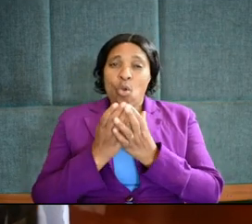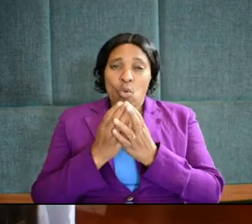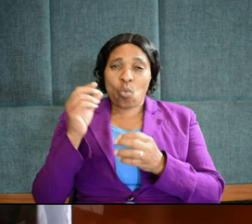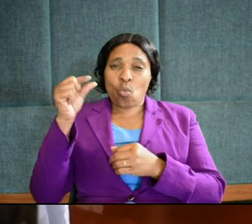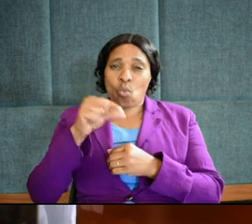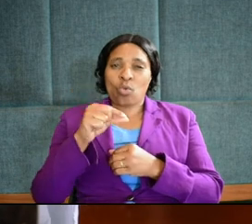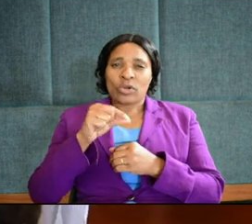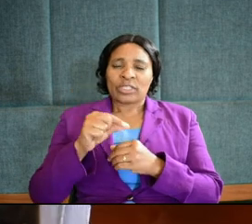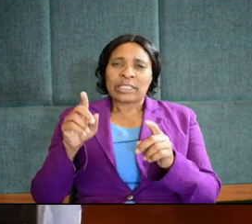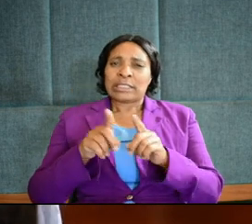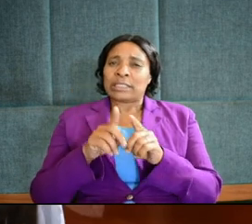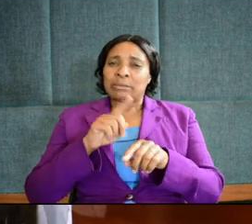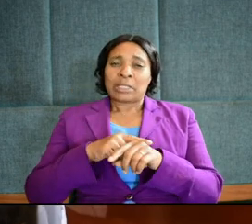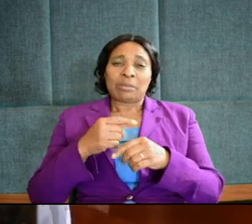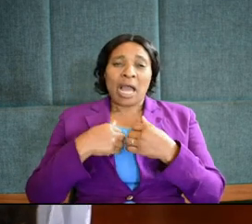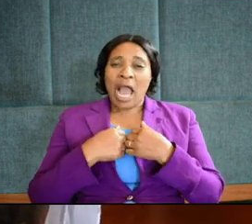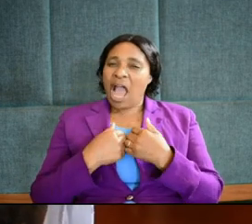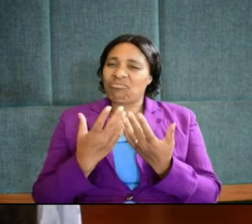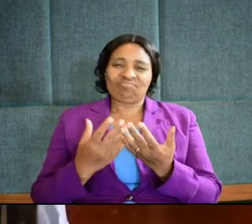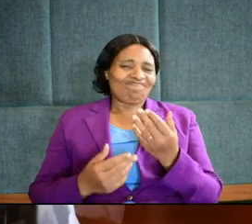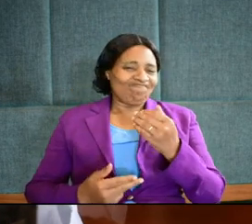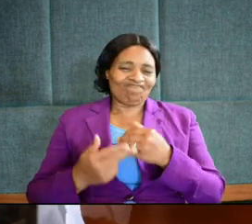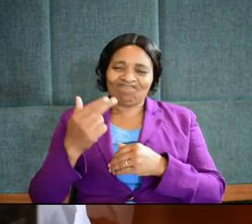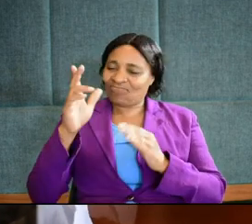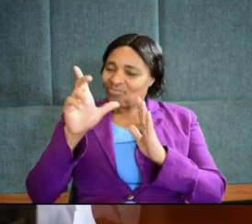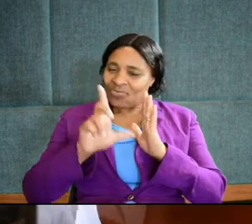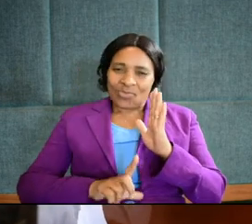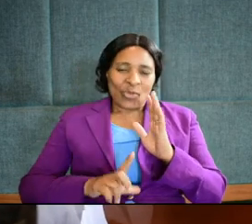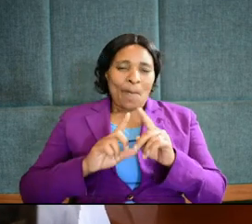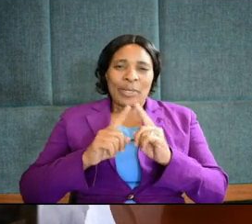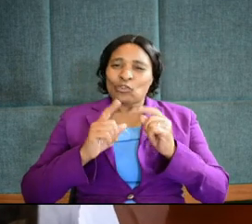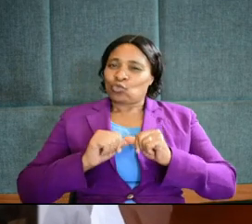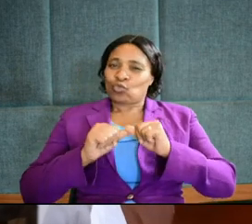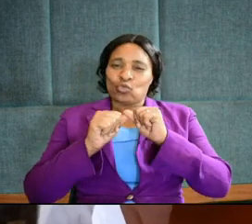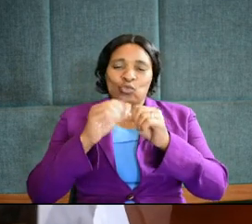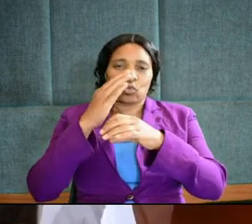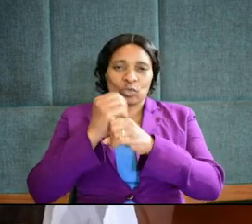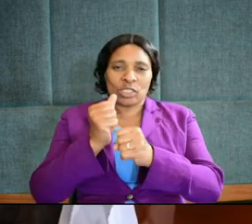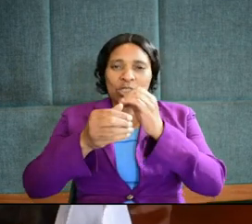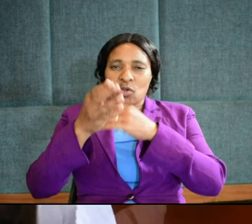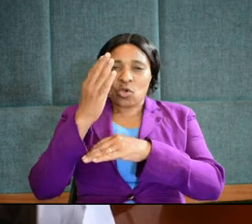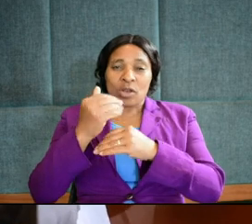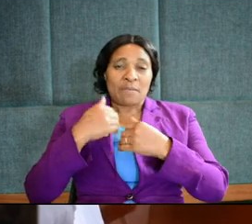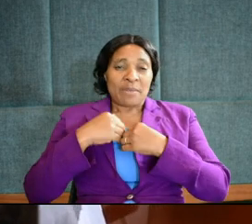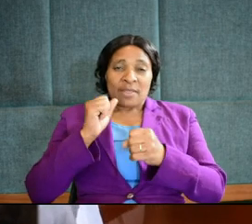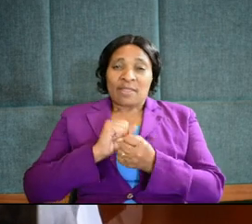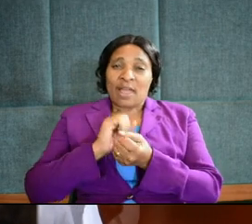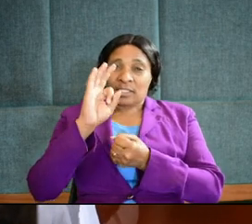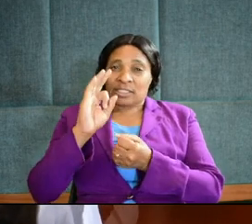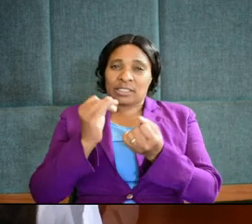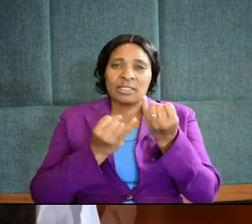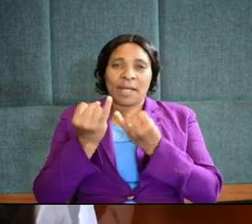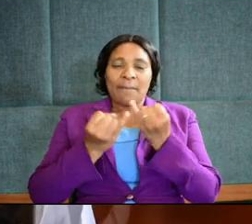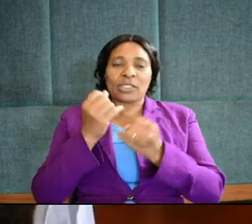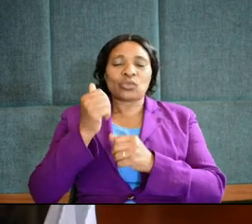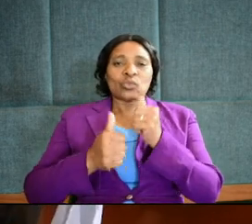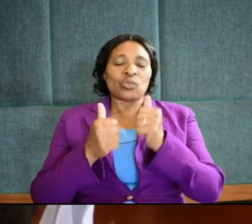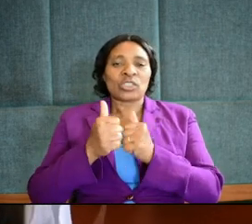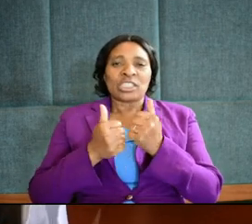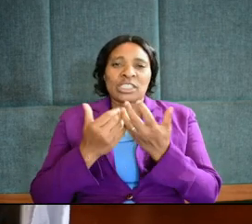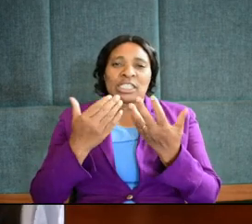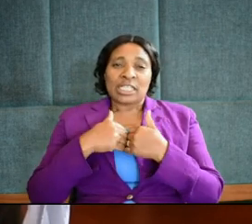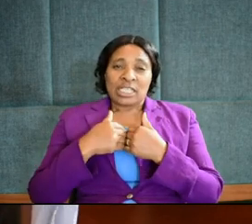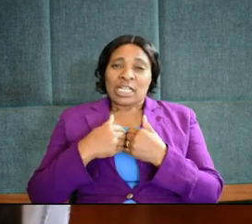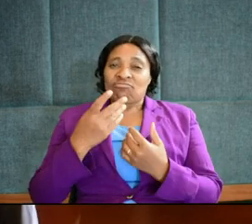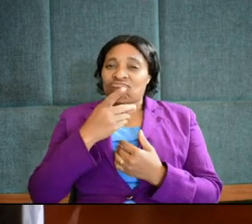even though you had highs and lows, that you kept on trusting in God. We're going to be doing the 13th Sabbath, which is the drama